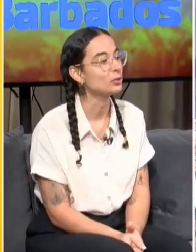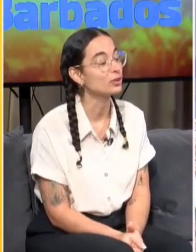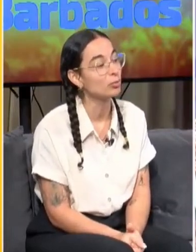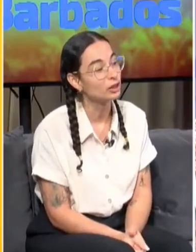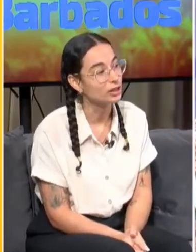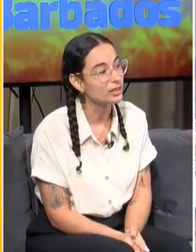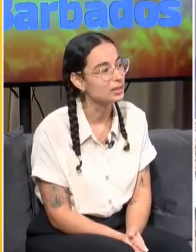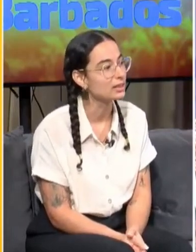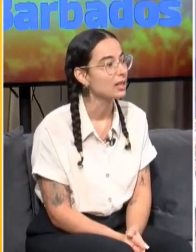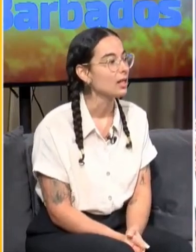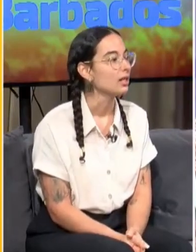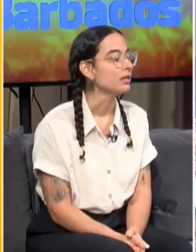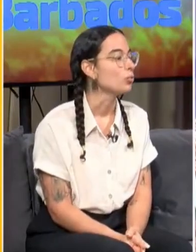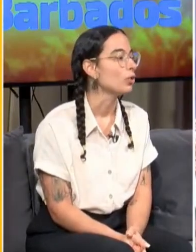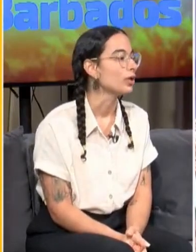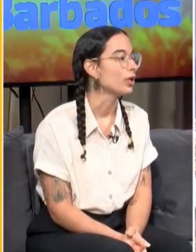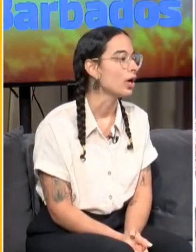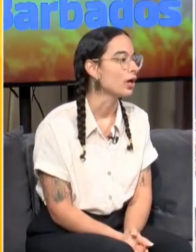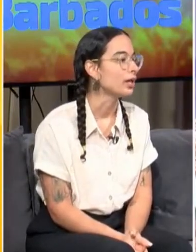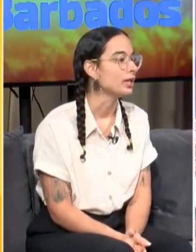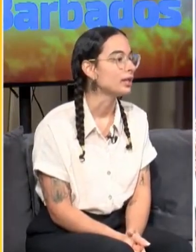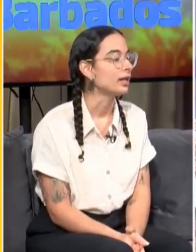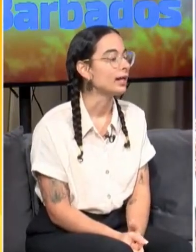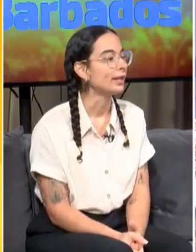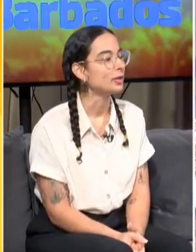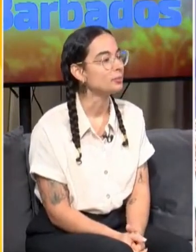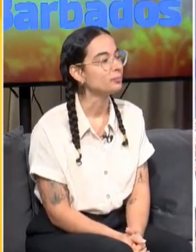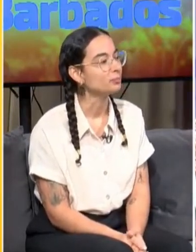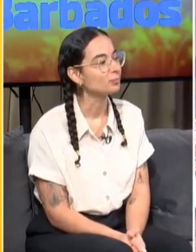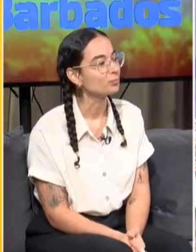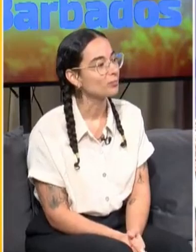it's also expressions. The more